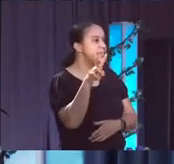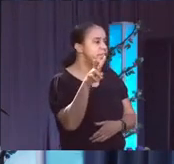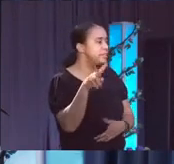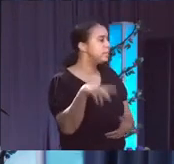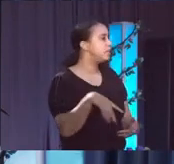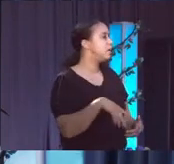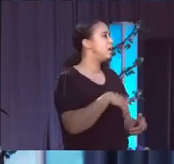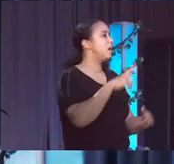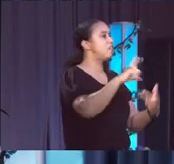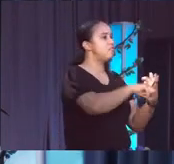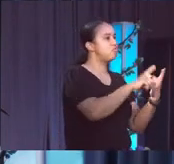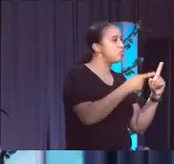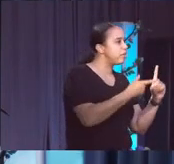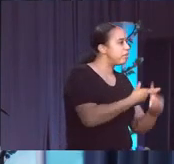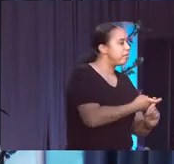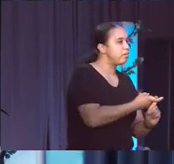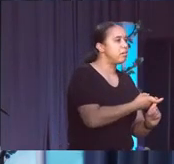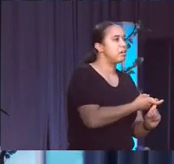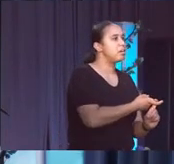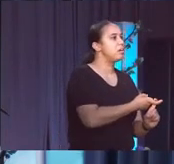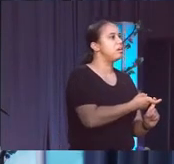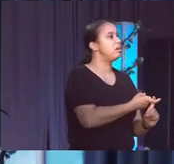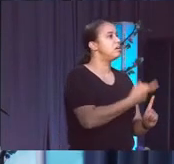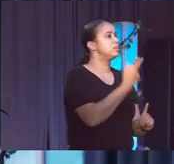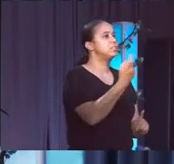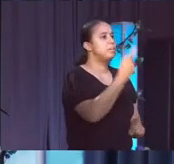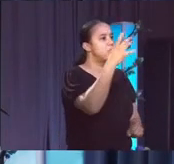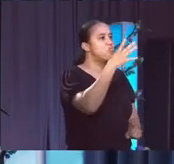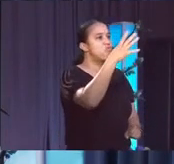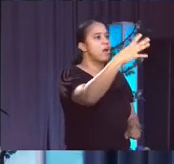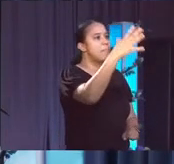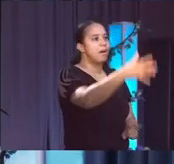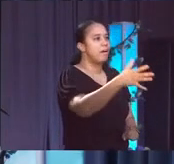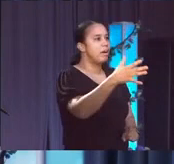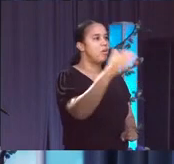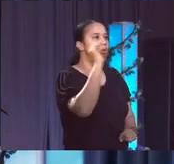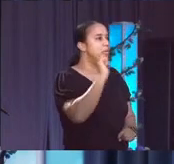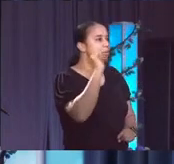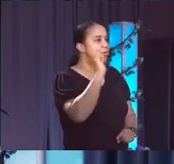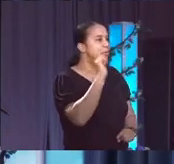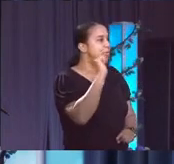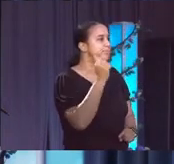There was some friend. There was some grandmama, some auntie